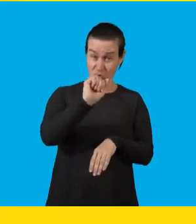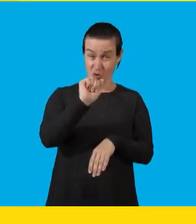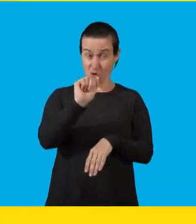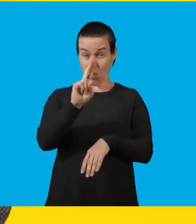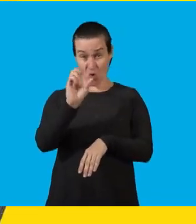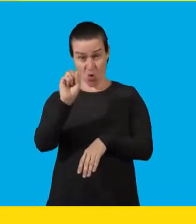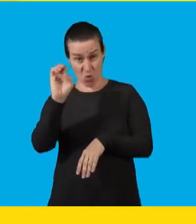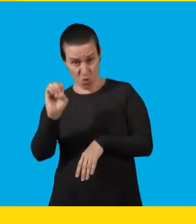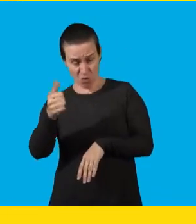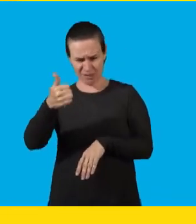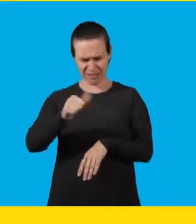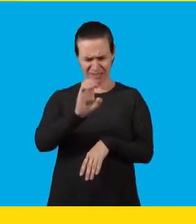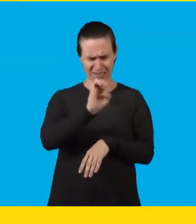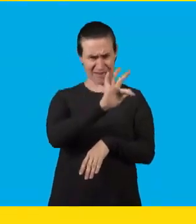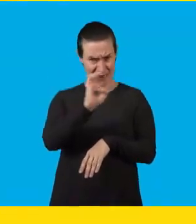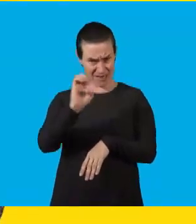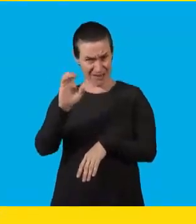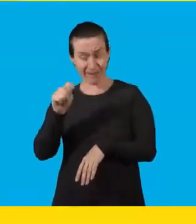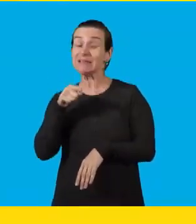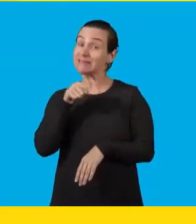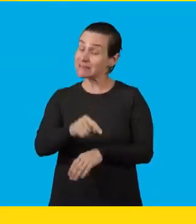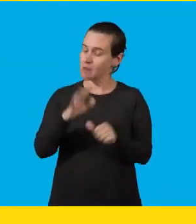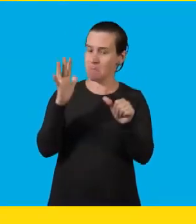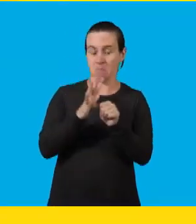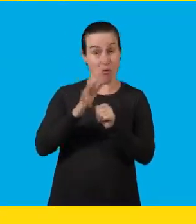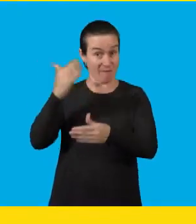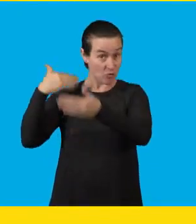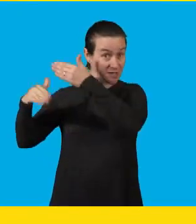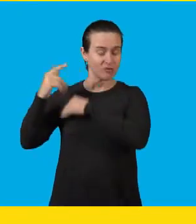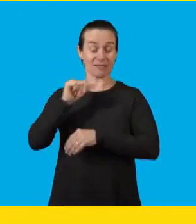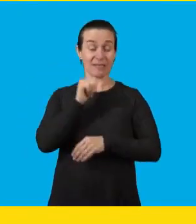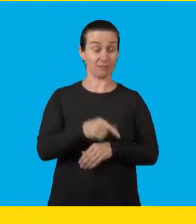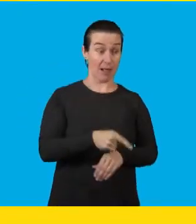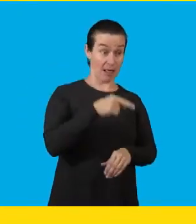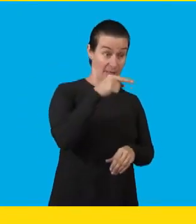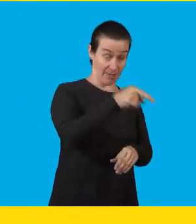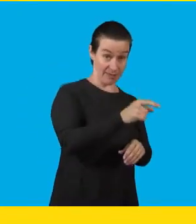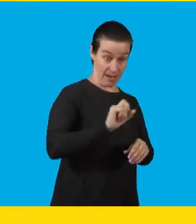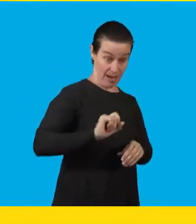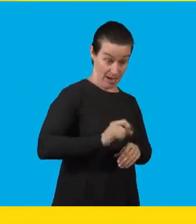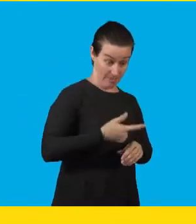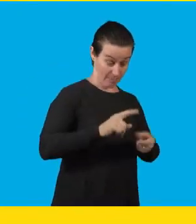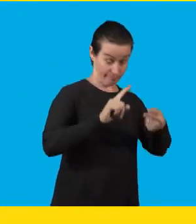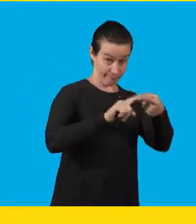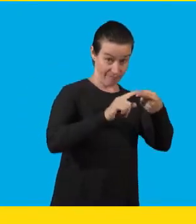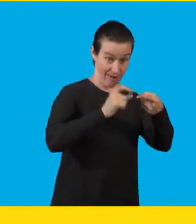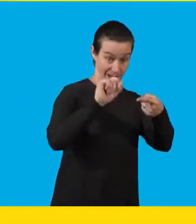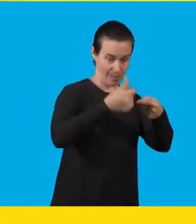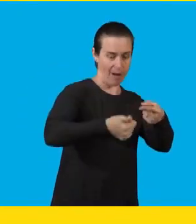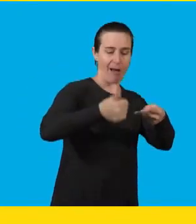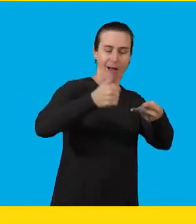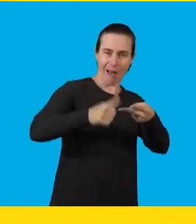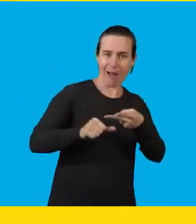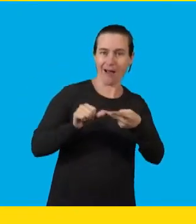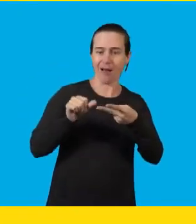very important because what it tells you is this is what happened and this is what it led to.